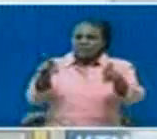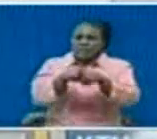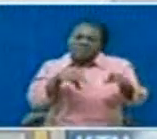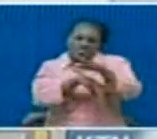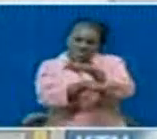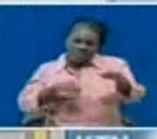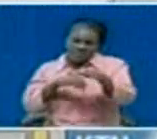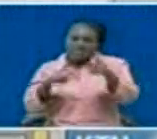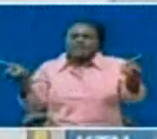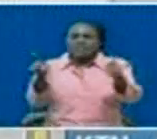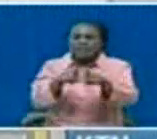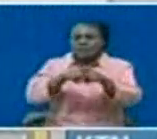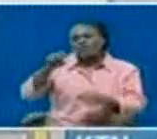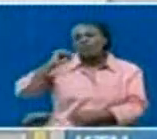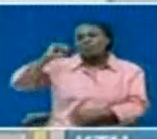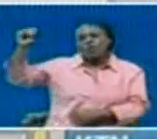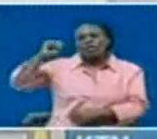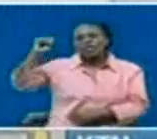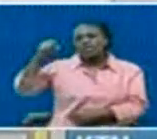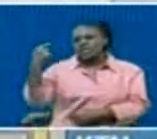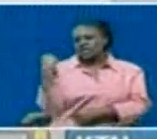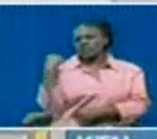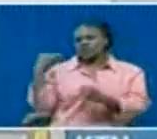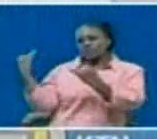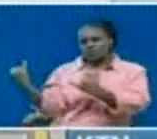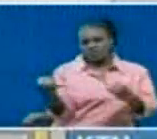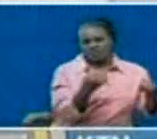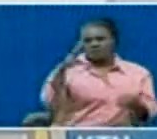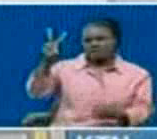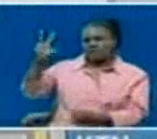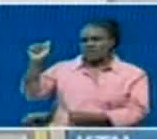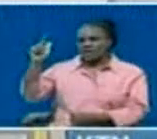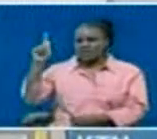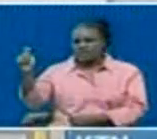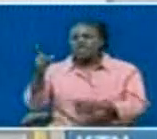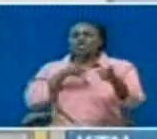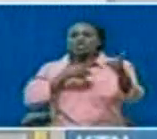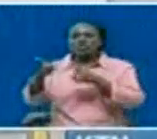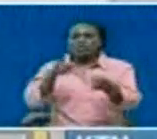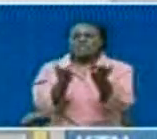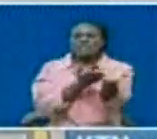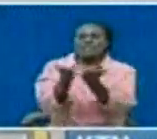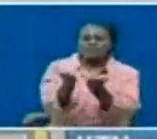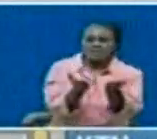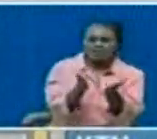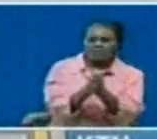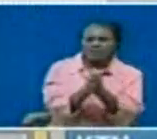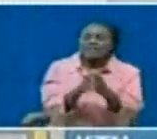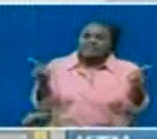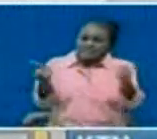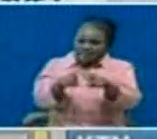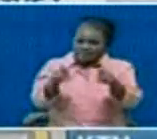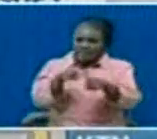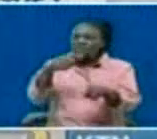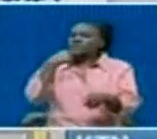poaching, uncertain political climate, and the recent introduction of value-added tax on tourism services and park fees. Further to this,